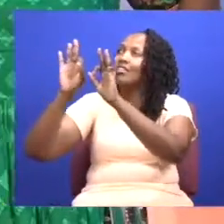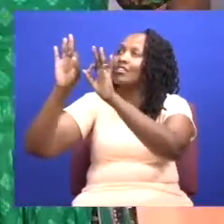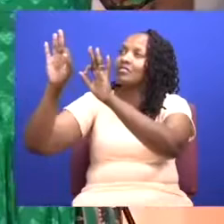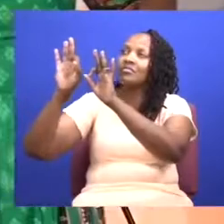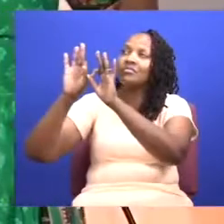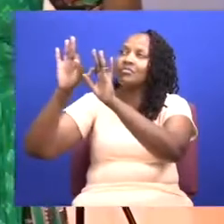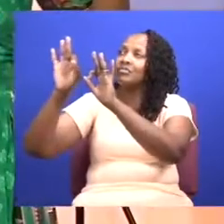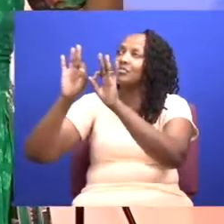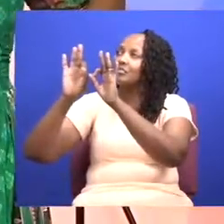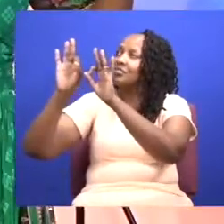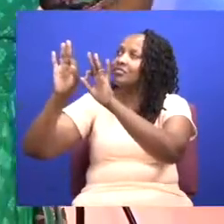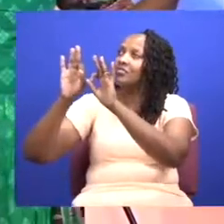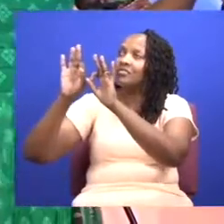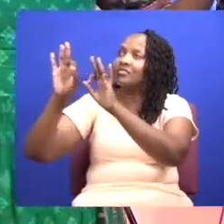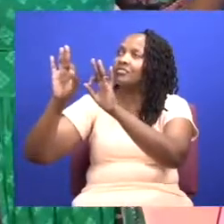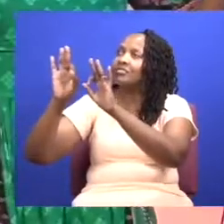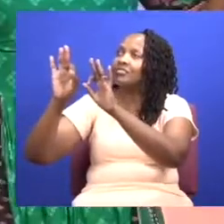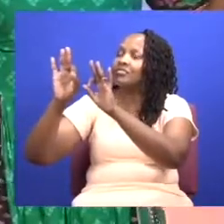are